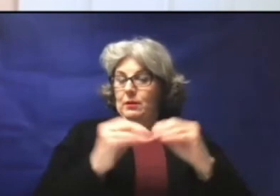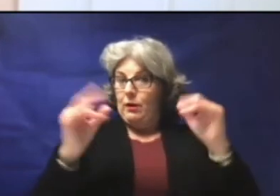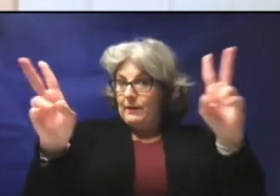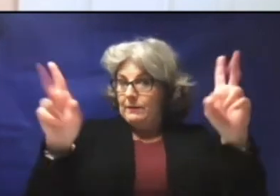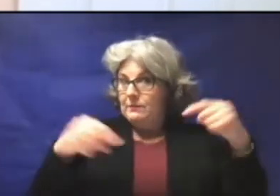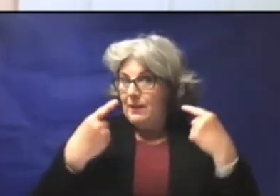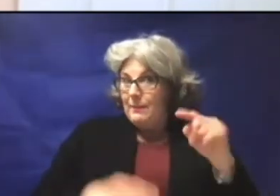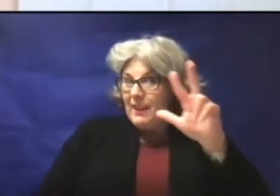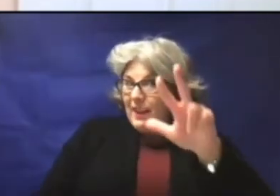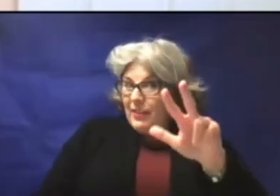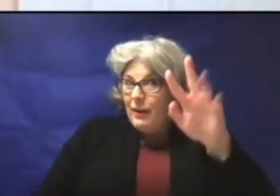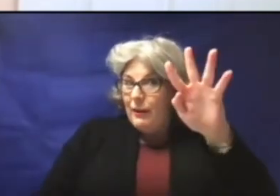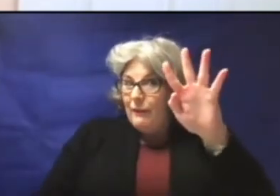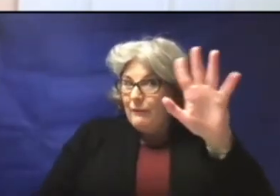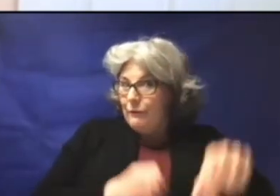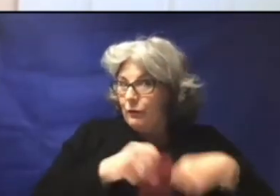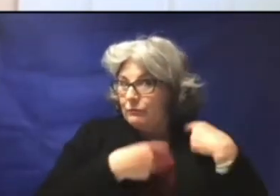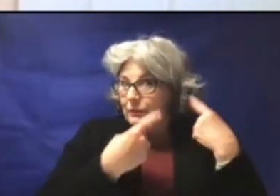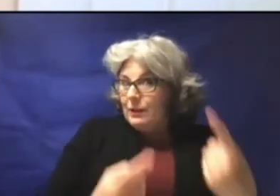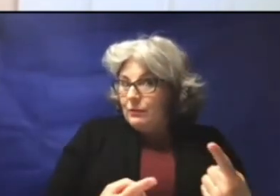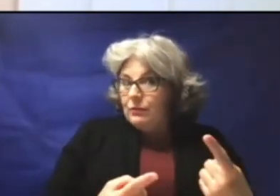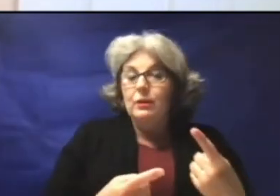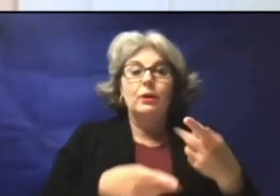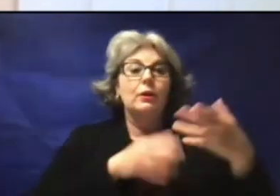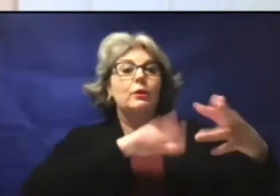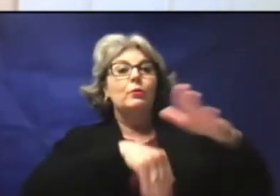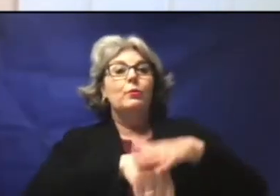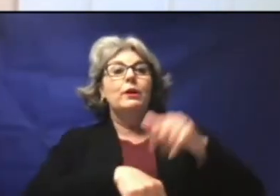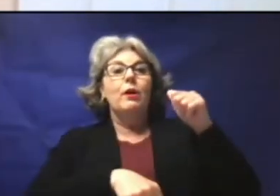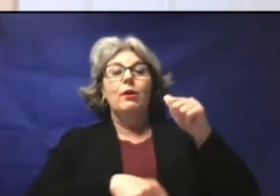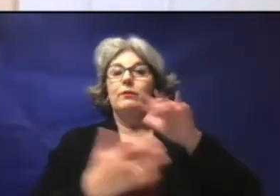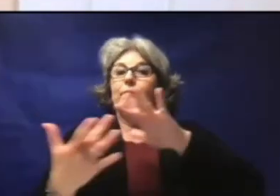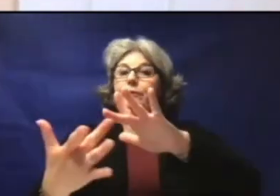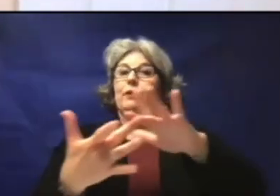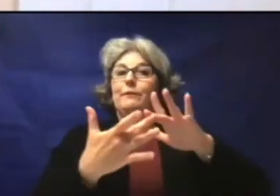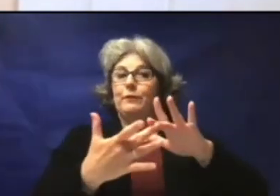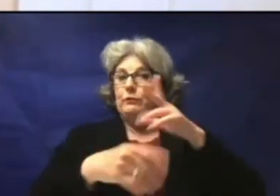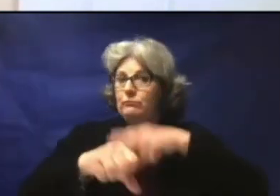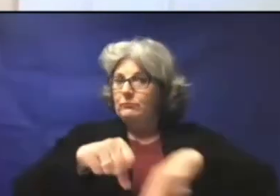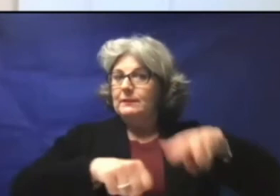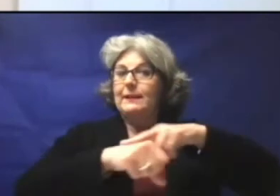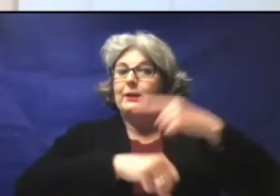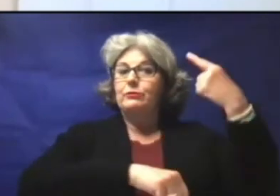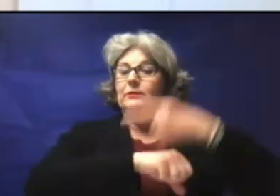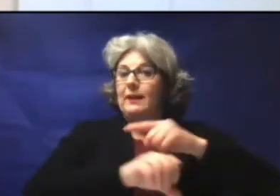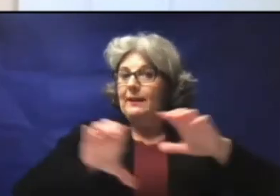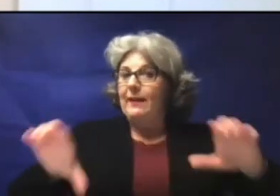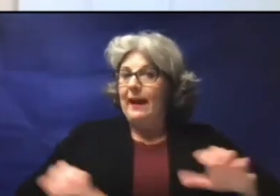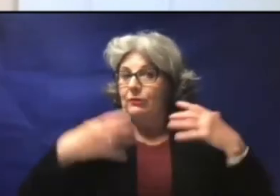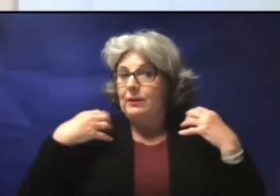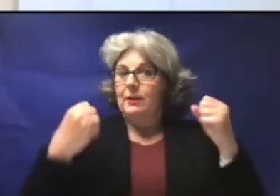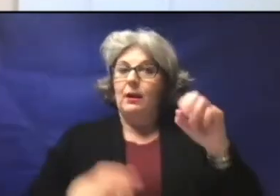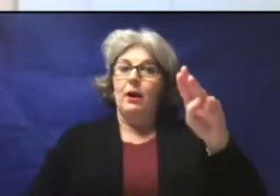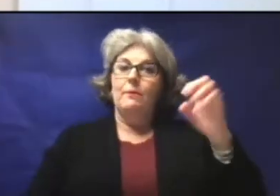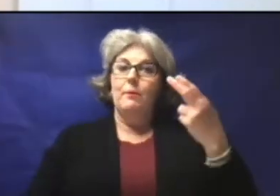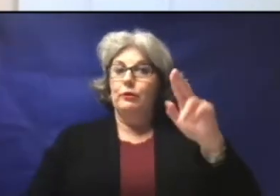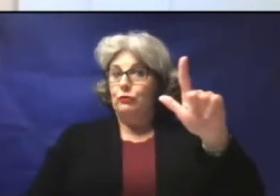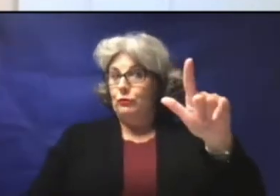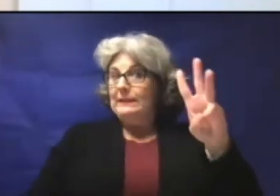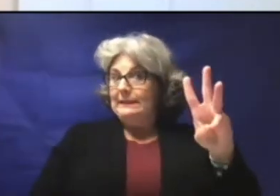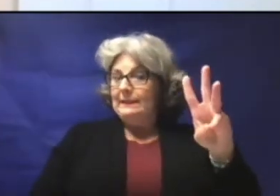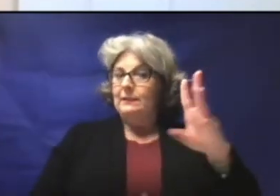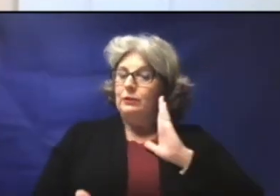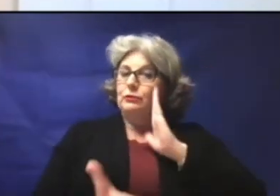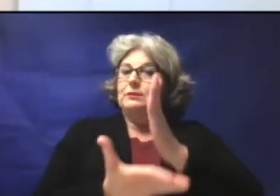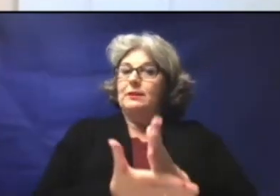in 34 years. We called for a virtual National Day of Action and Healing on March 26 to